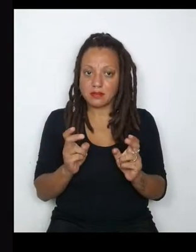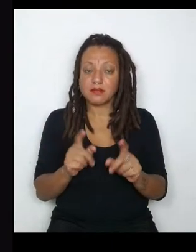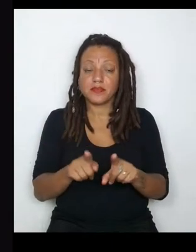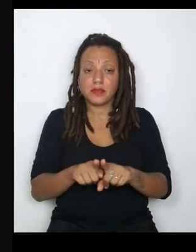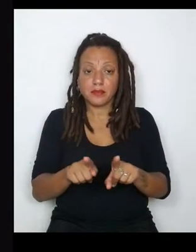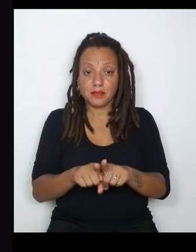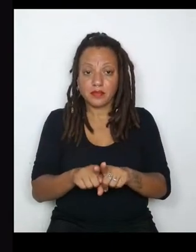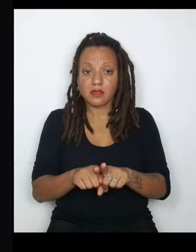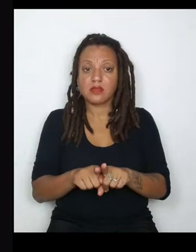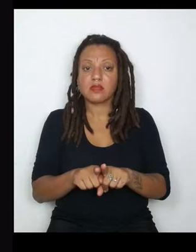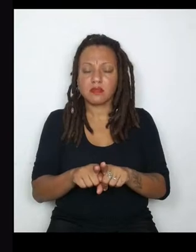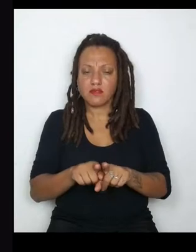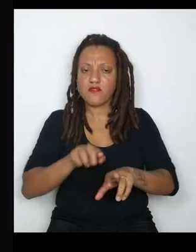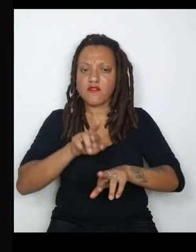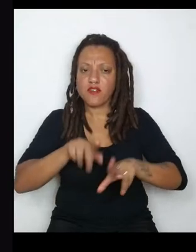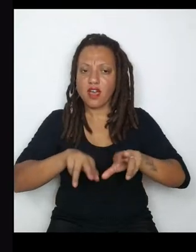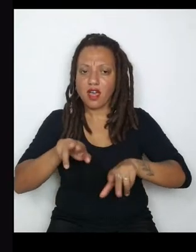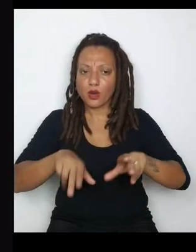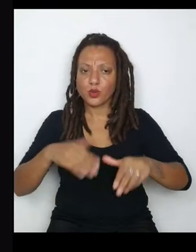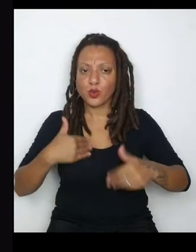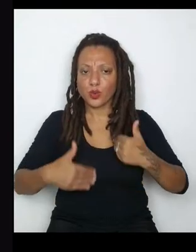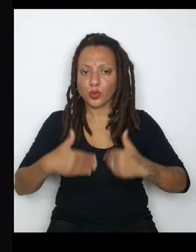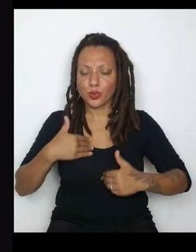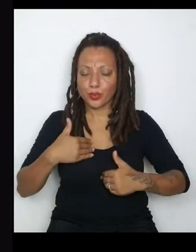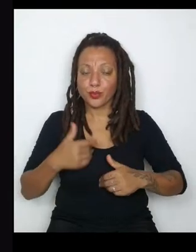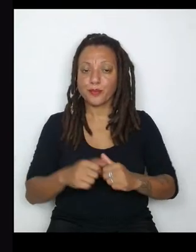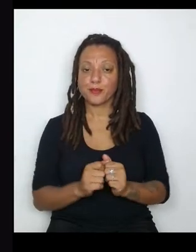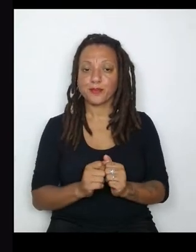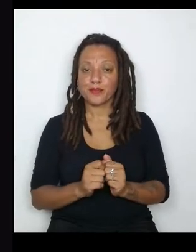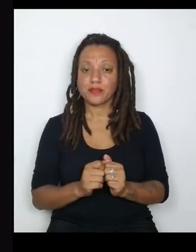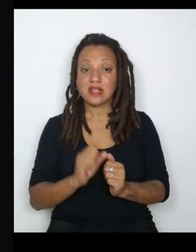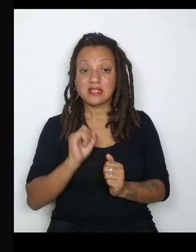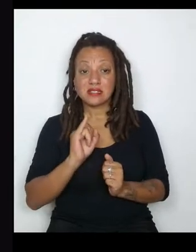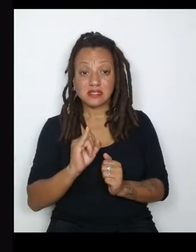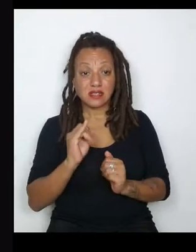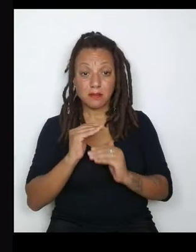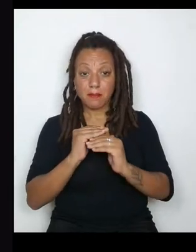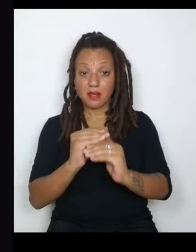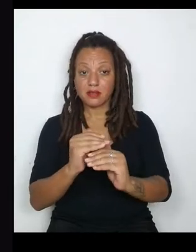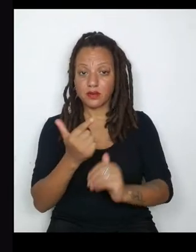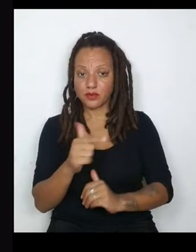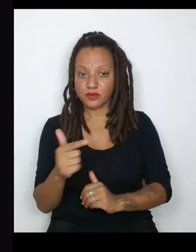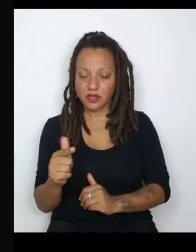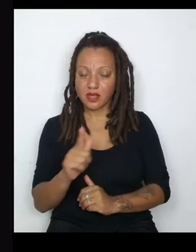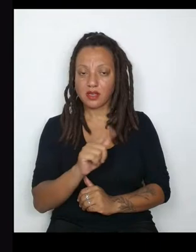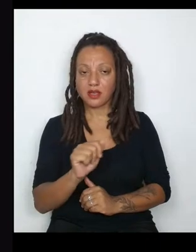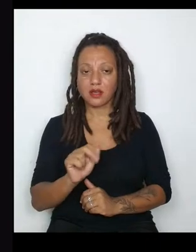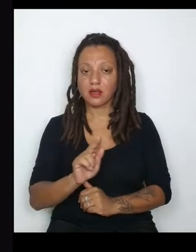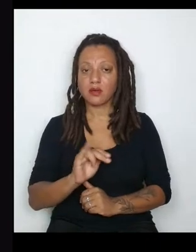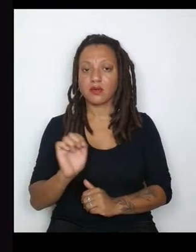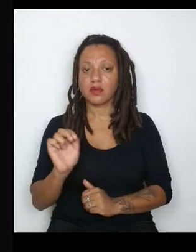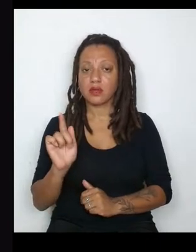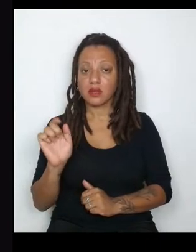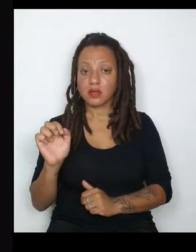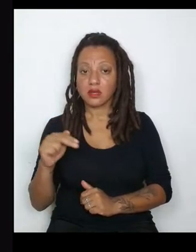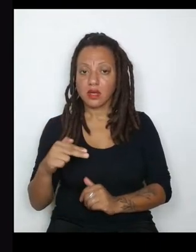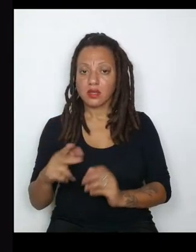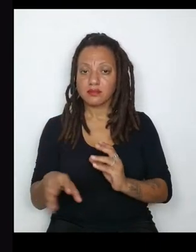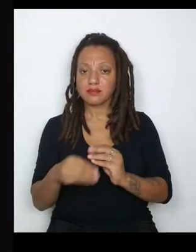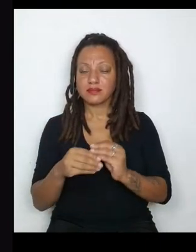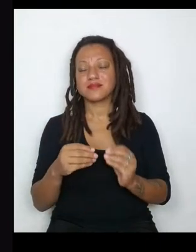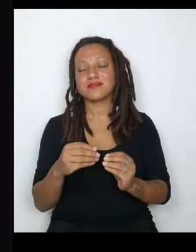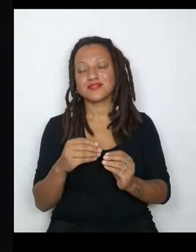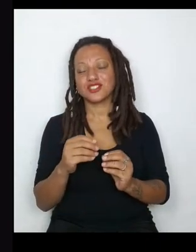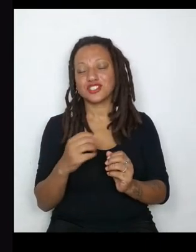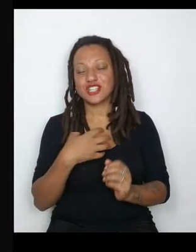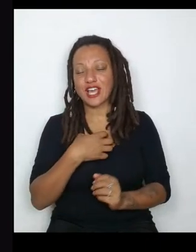not standardized gauguin employs his primitivizing forms as in large feet and hands